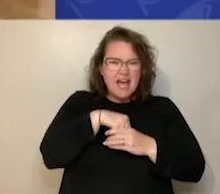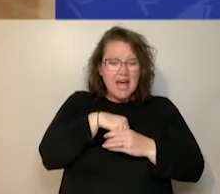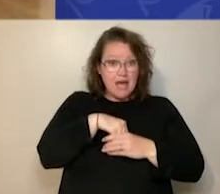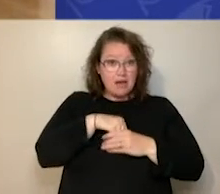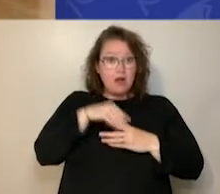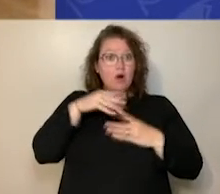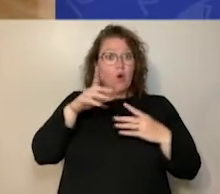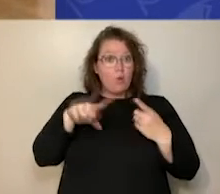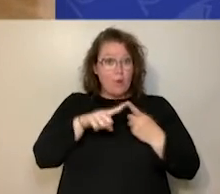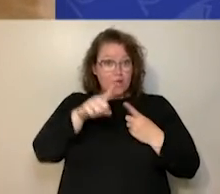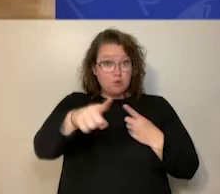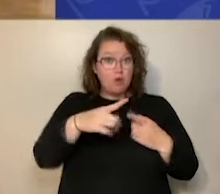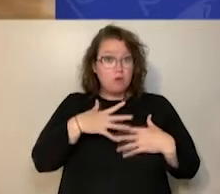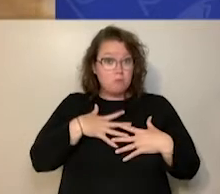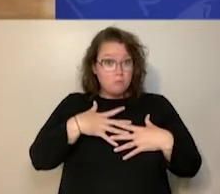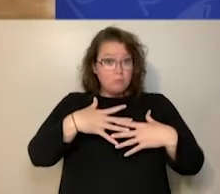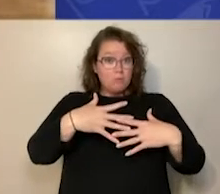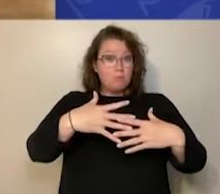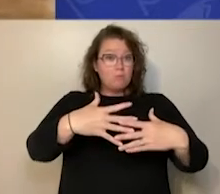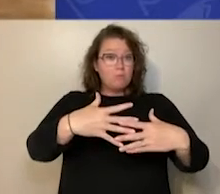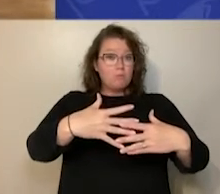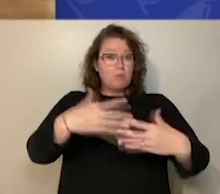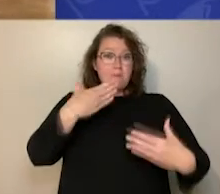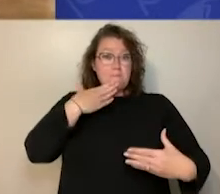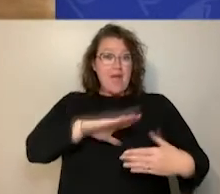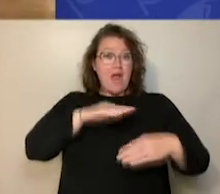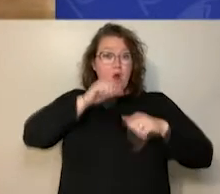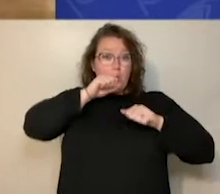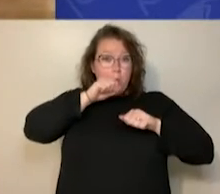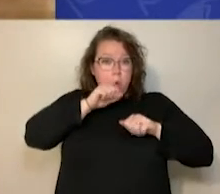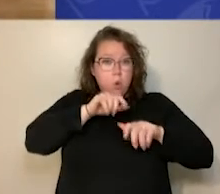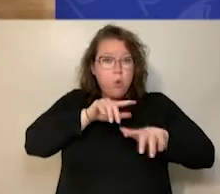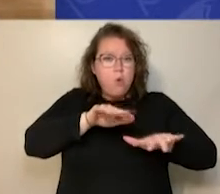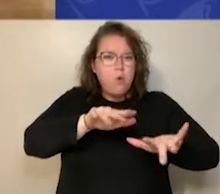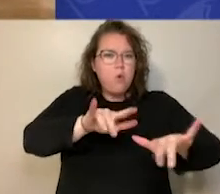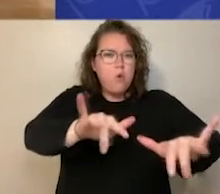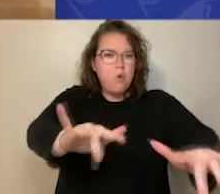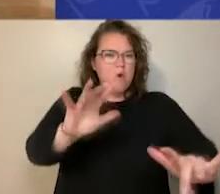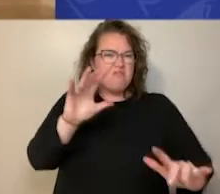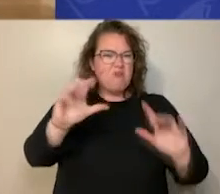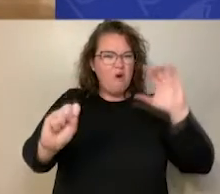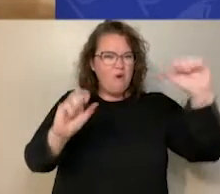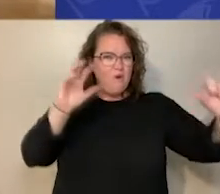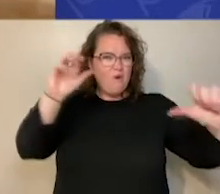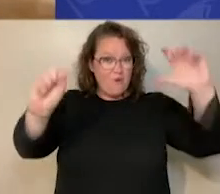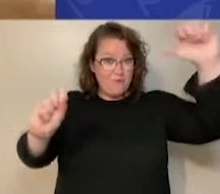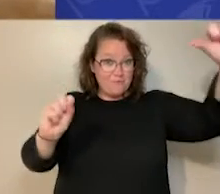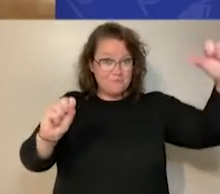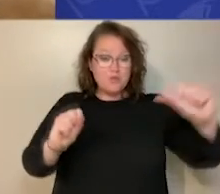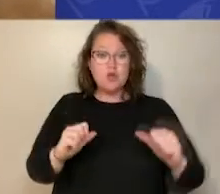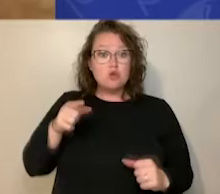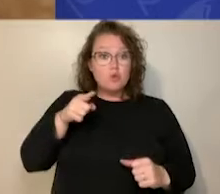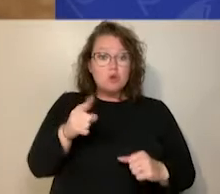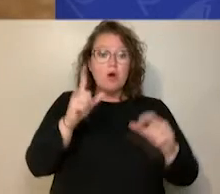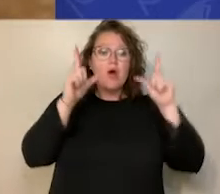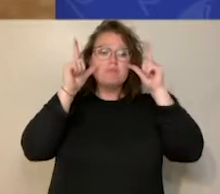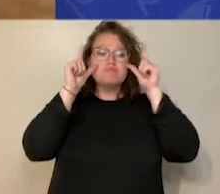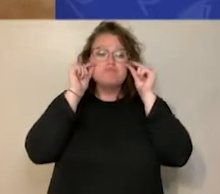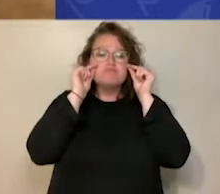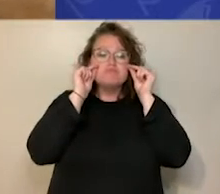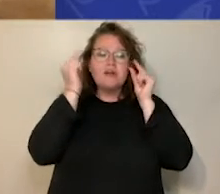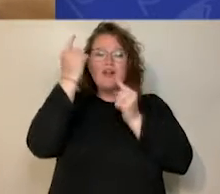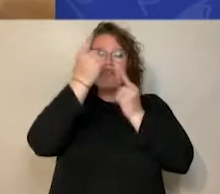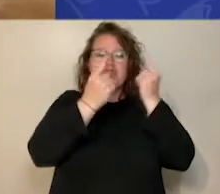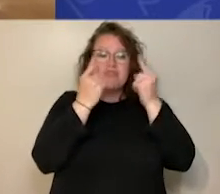she's raising those arms, and she's relaxing. She's got her eyes closed. She's thinking about all the